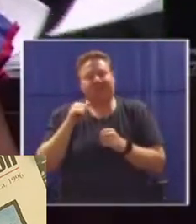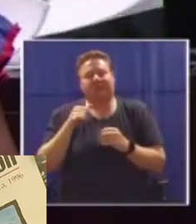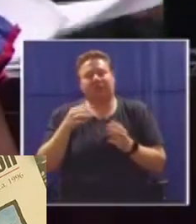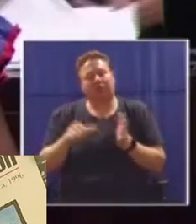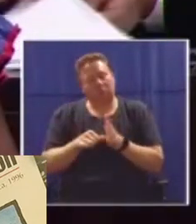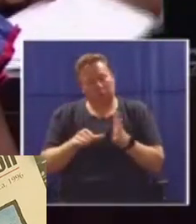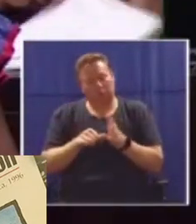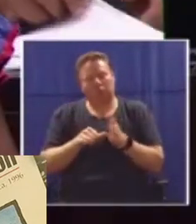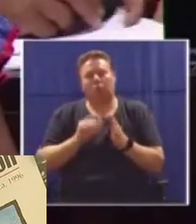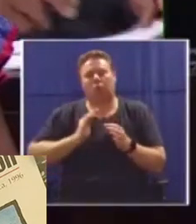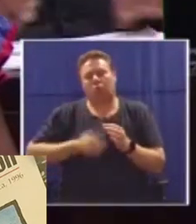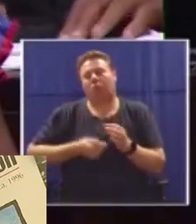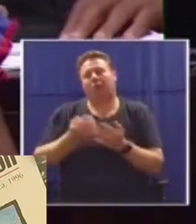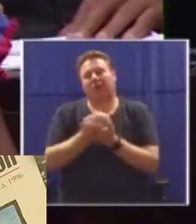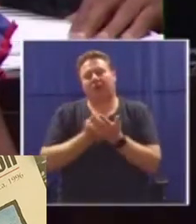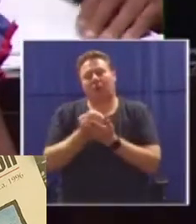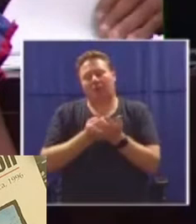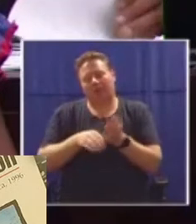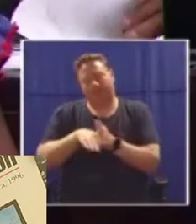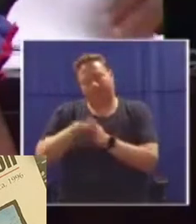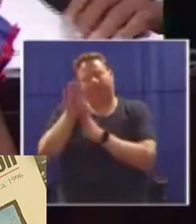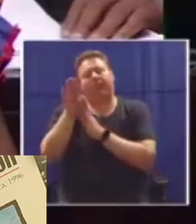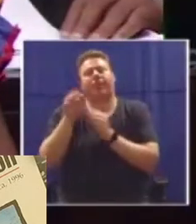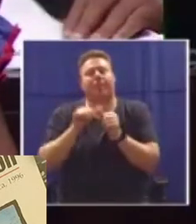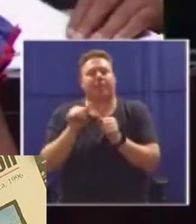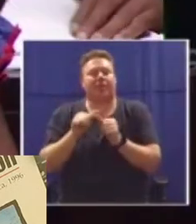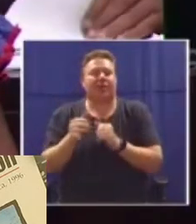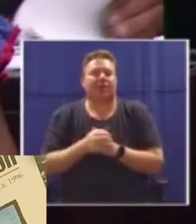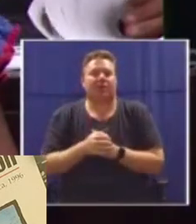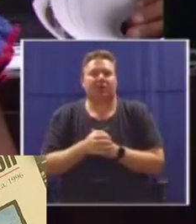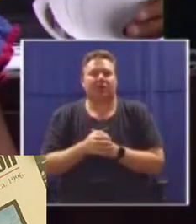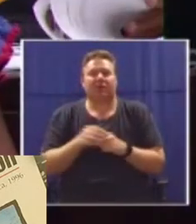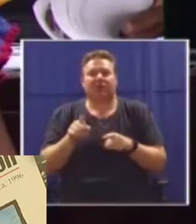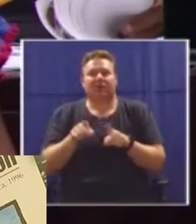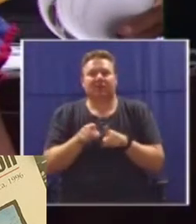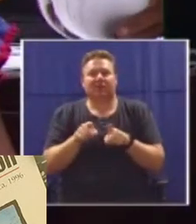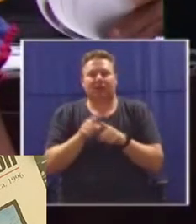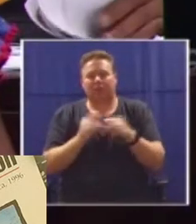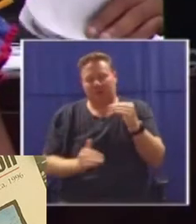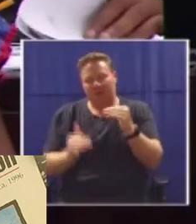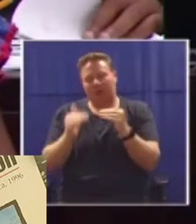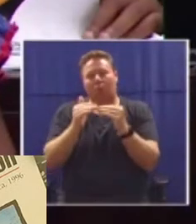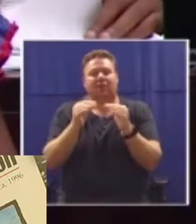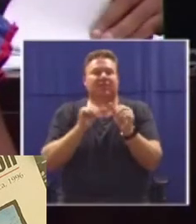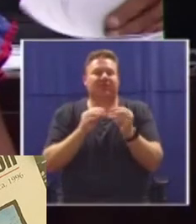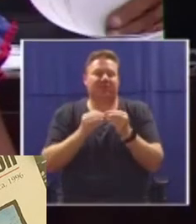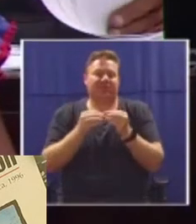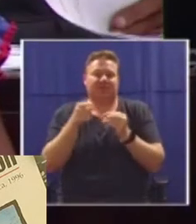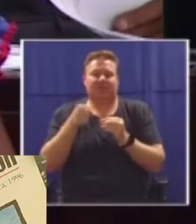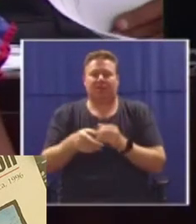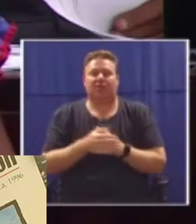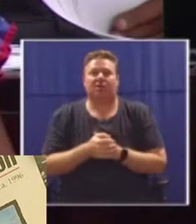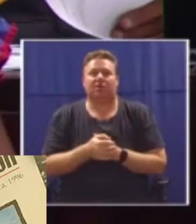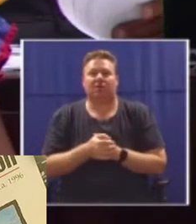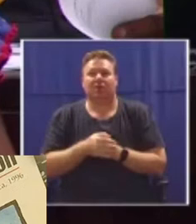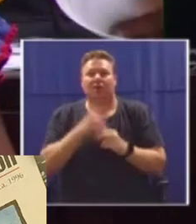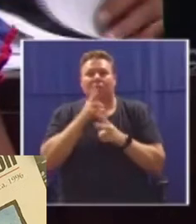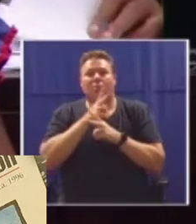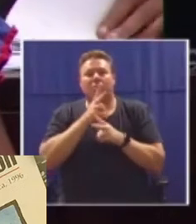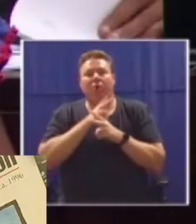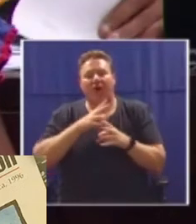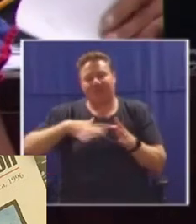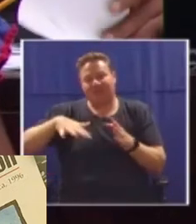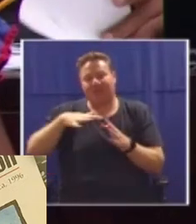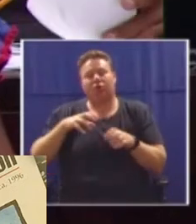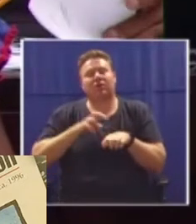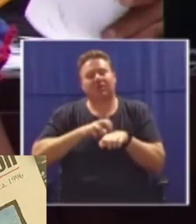empowerment and closing gender income inequalities. Private sector plays need to start reporting